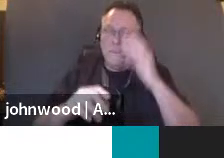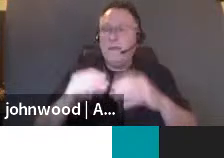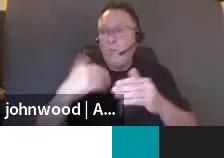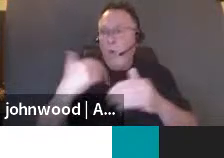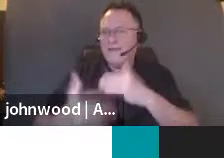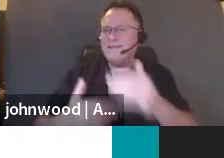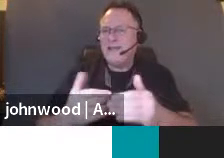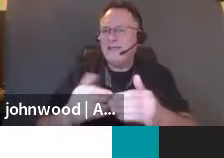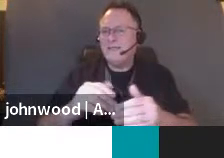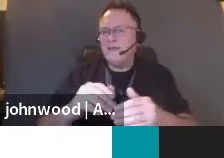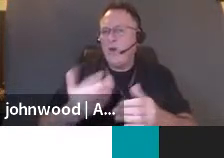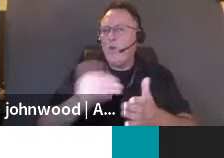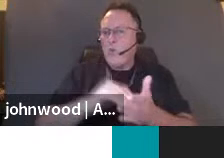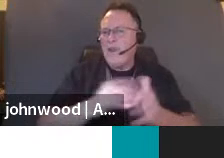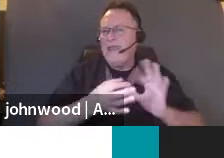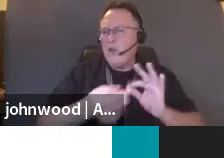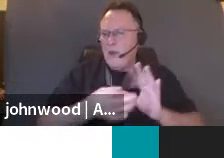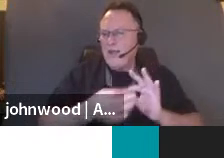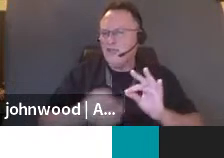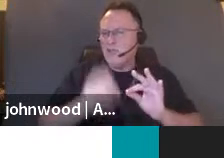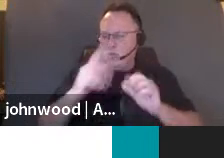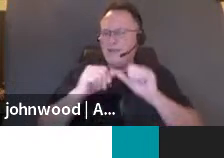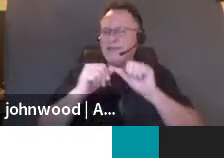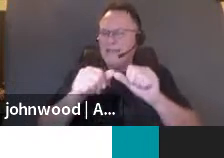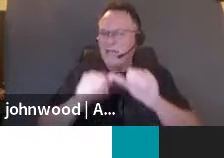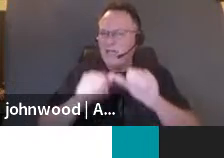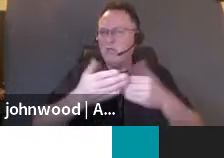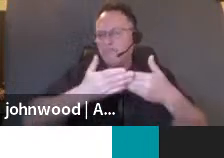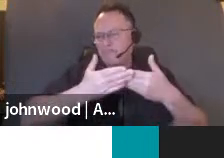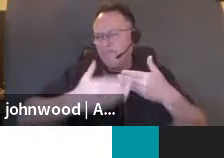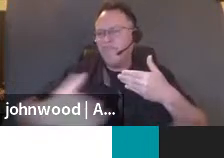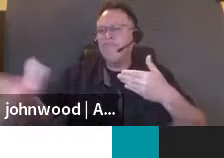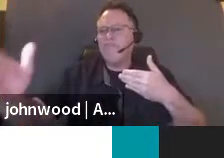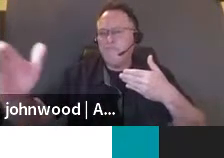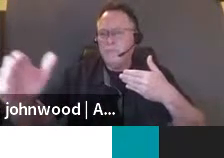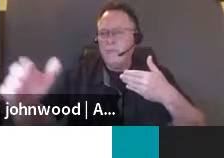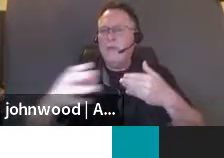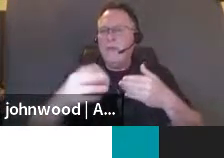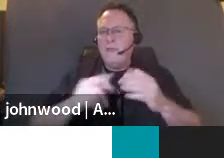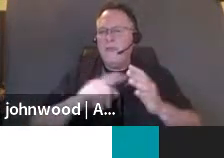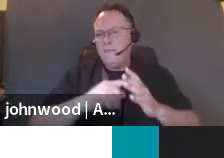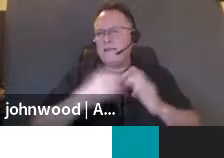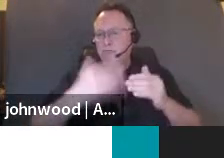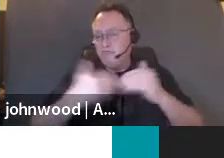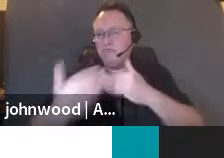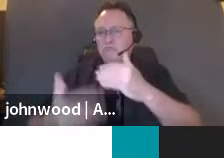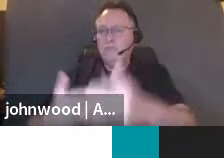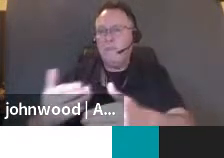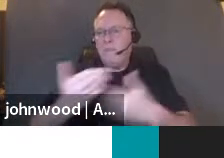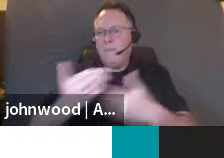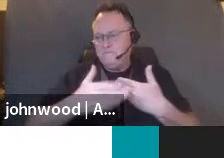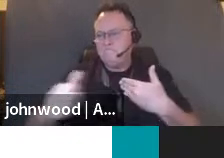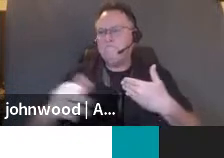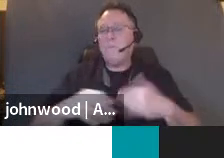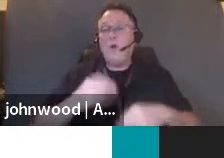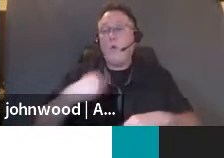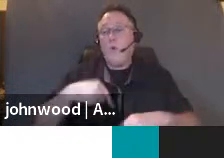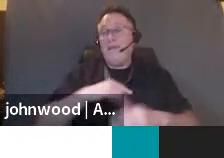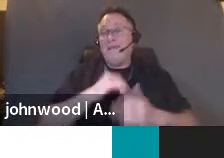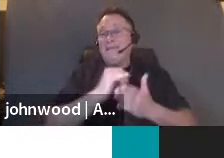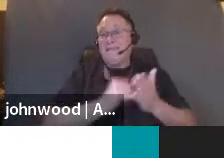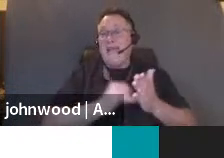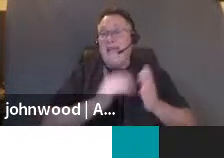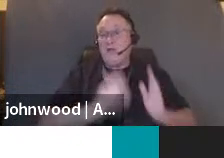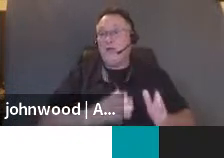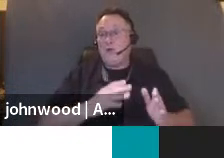of iteration will continue throughout implementation. Again, we as designers, implementers,